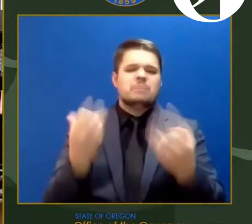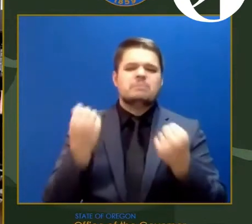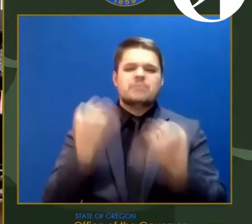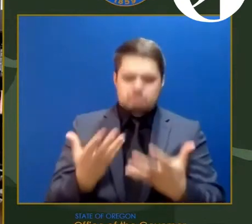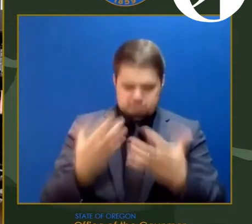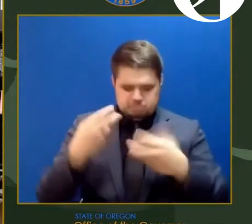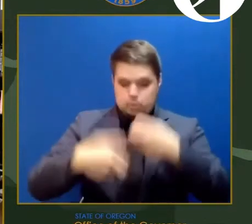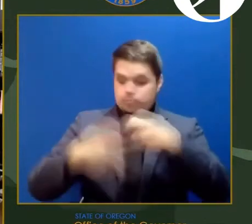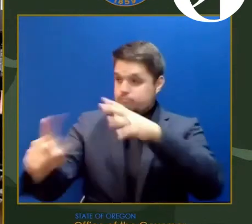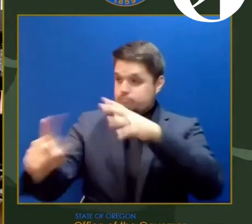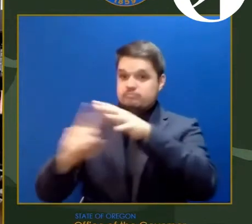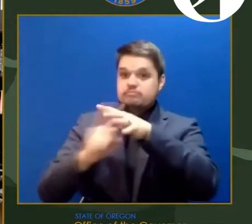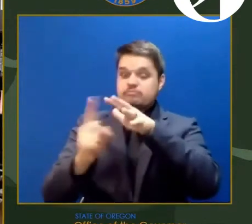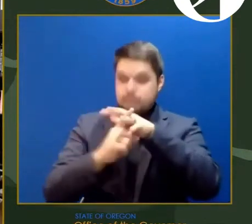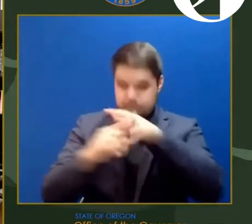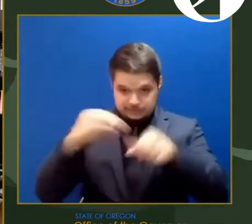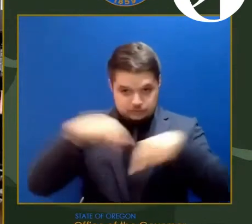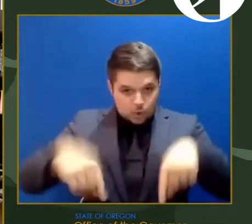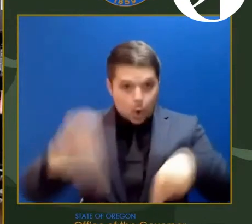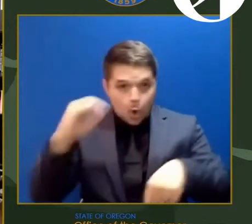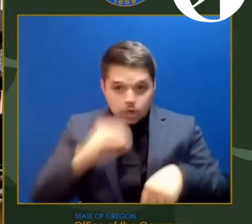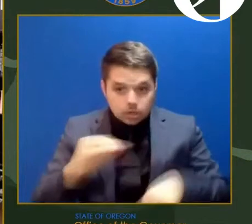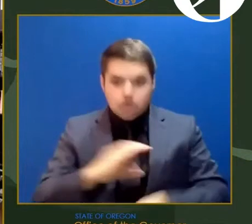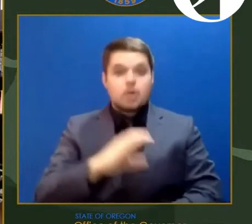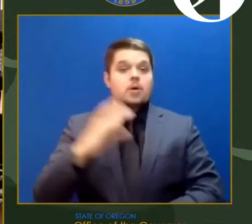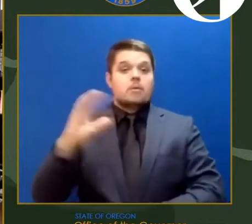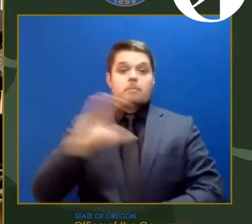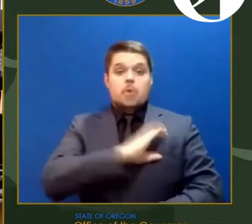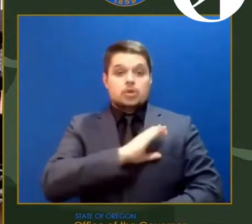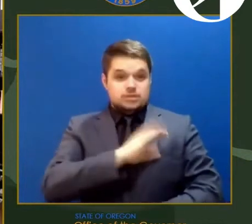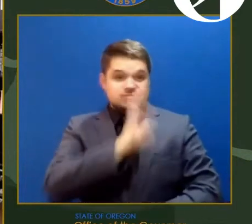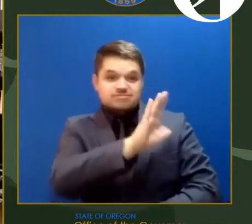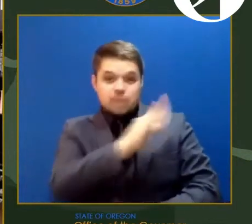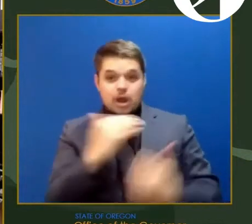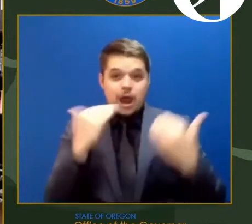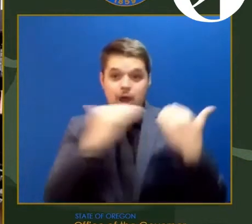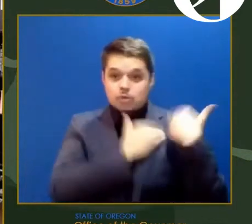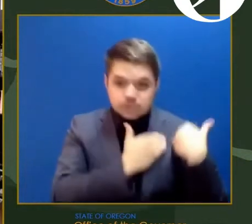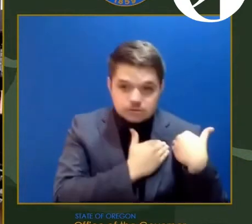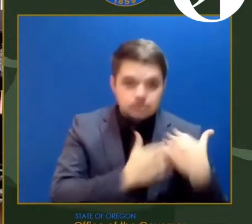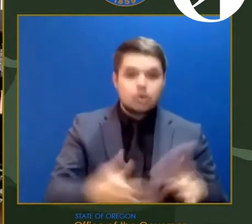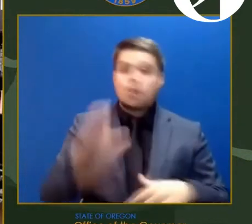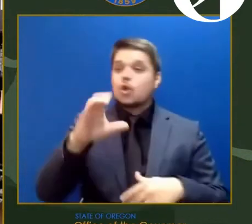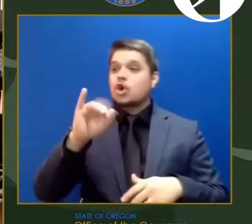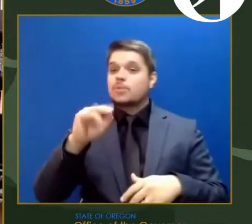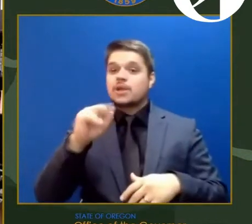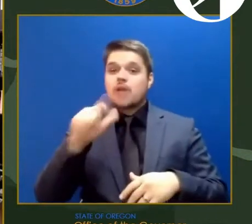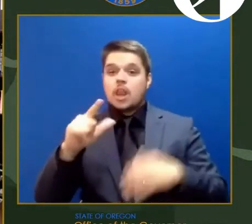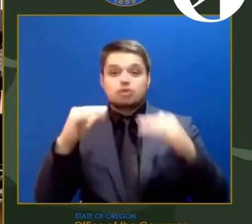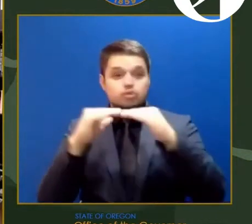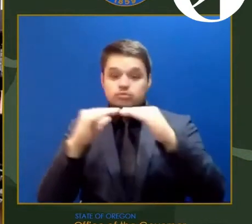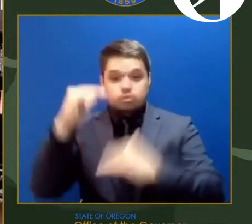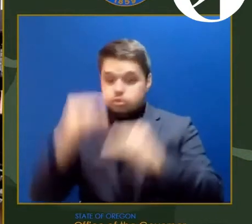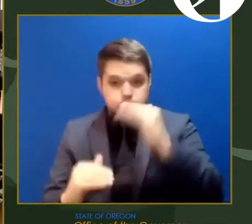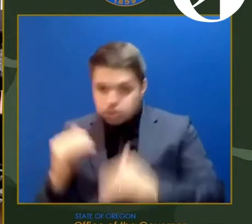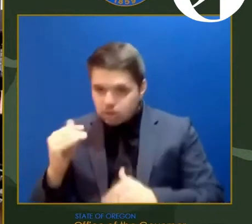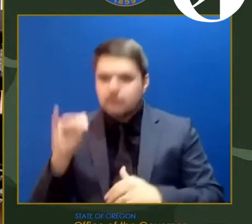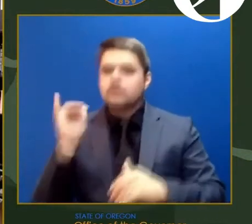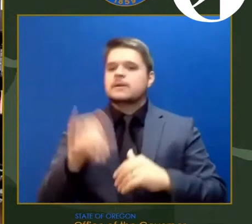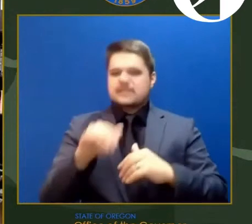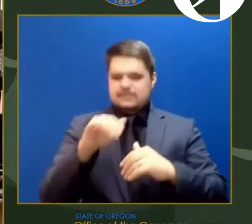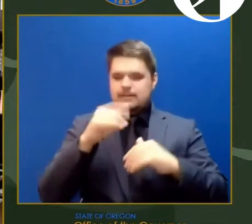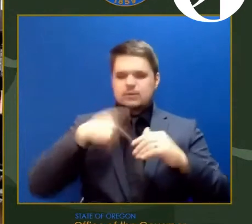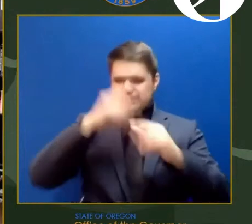Police Accountability Committee of the Racial Justice Council has begun looking at a range of reforms, including things like mandatory minimum